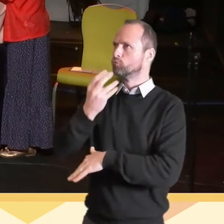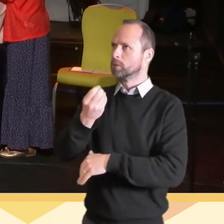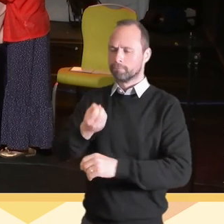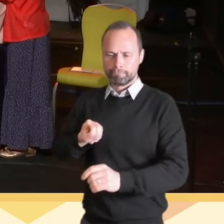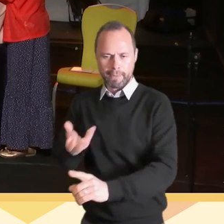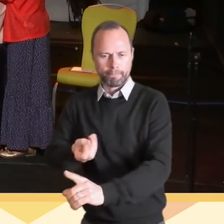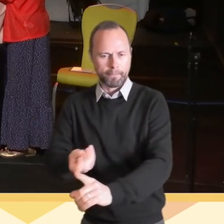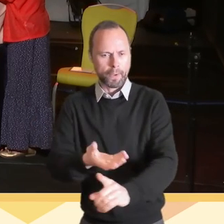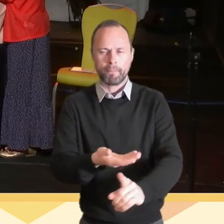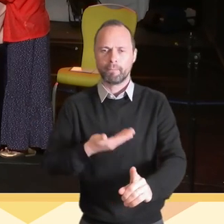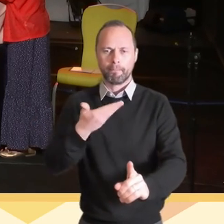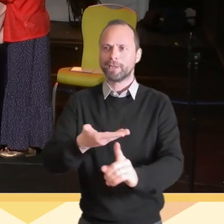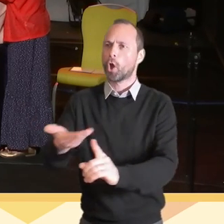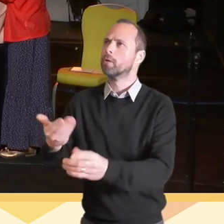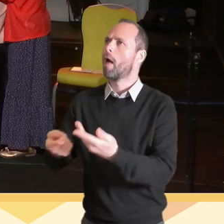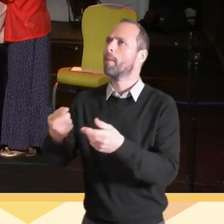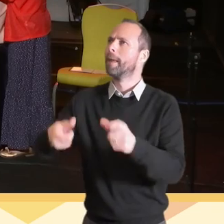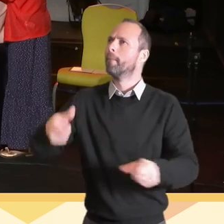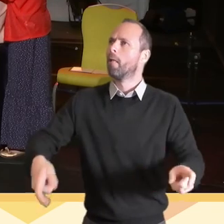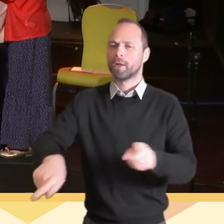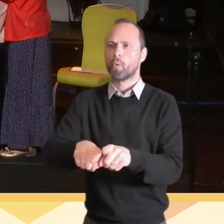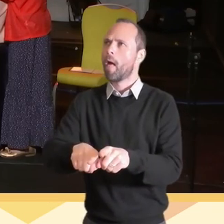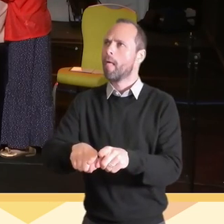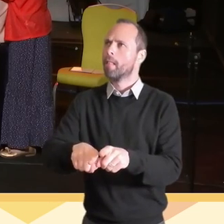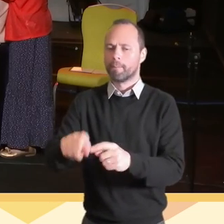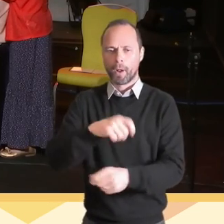others. In the name of Jesus we pray. Amen.